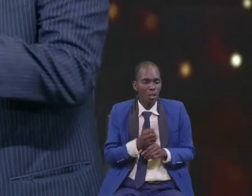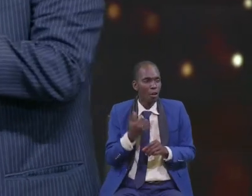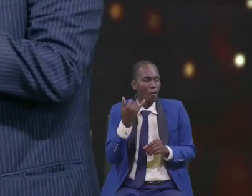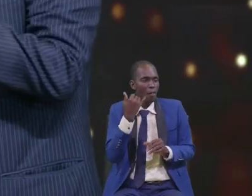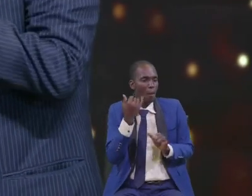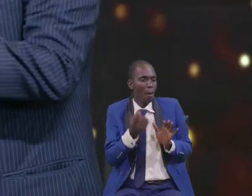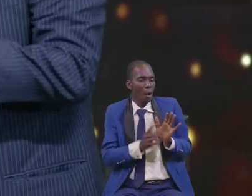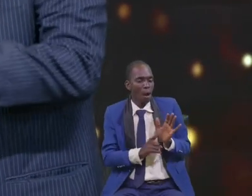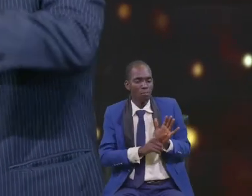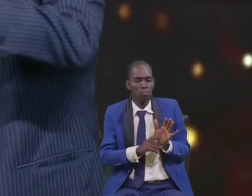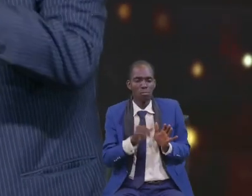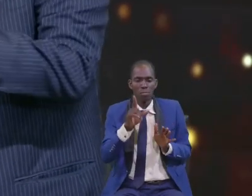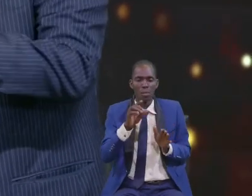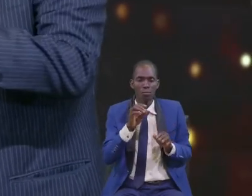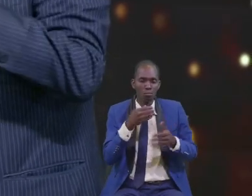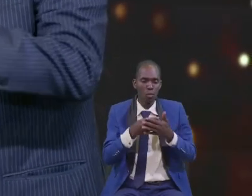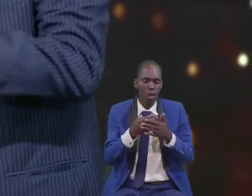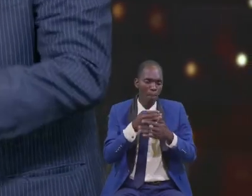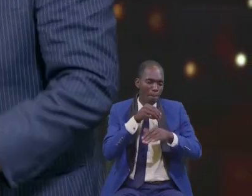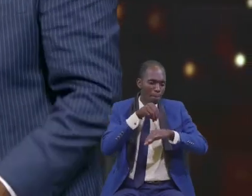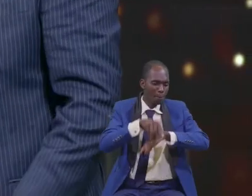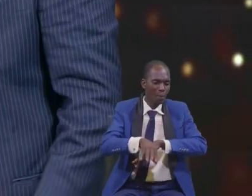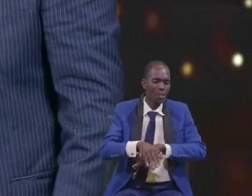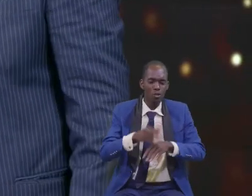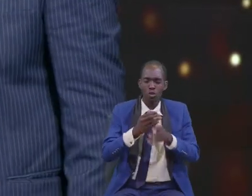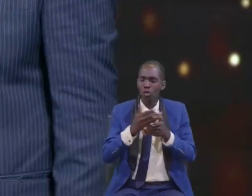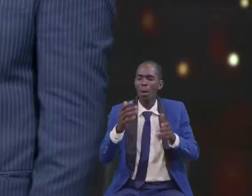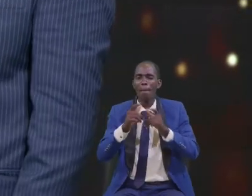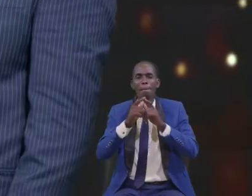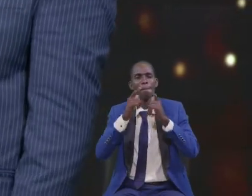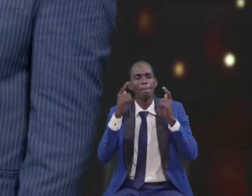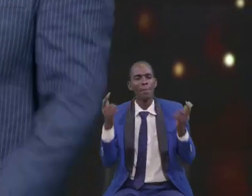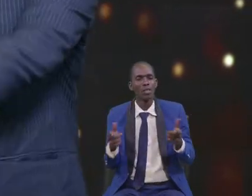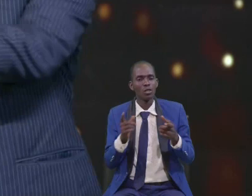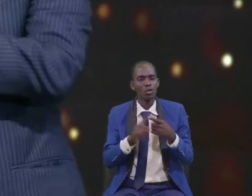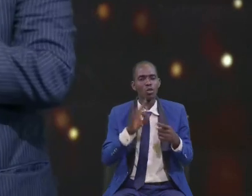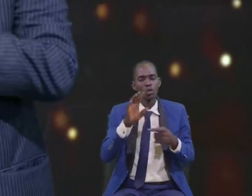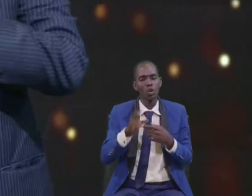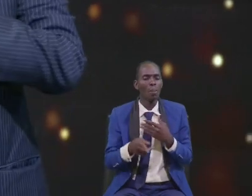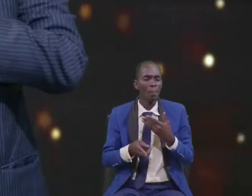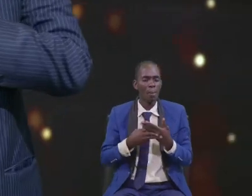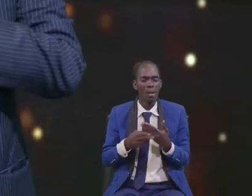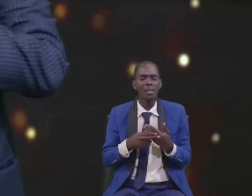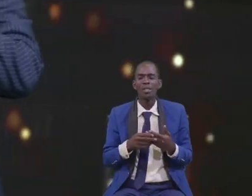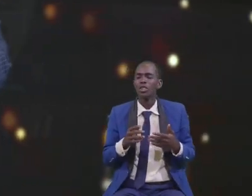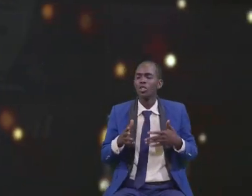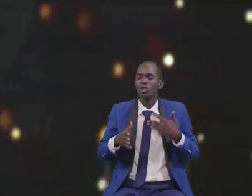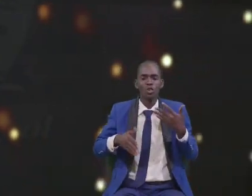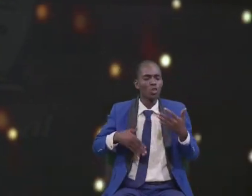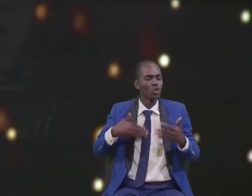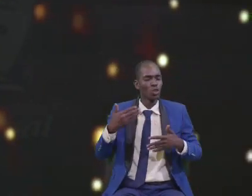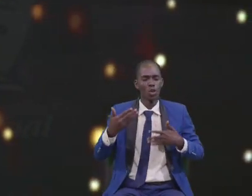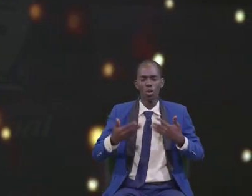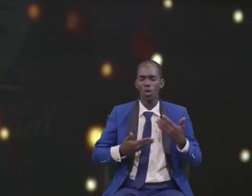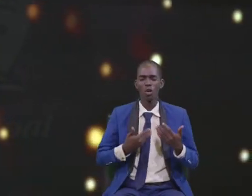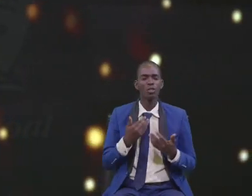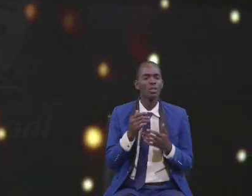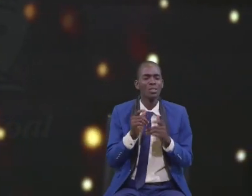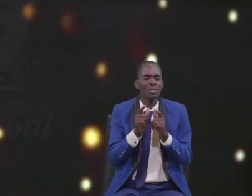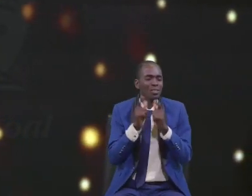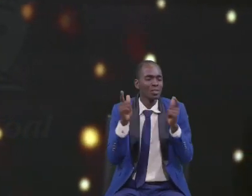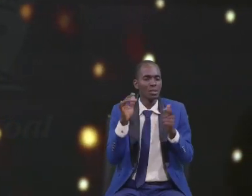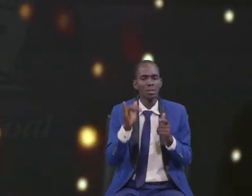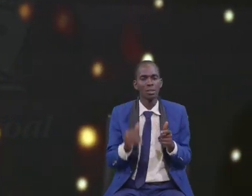somebody sends something large, money large into account, joy unspeakable. Hey, but when